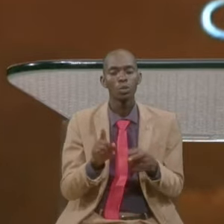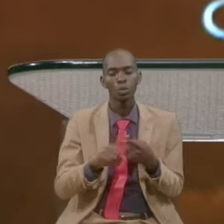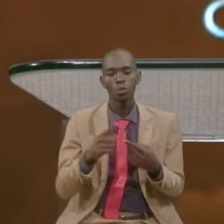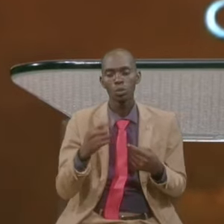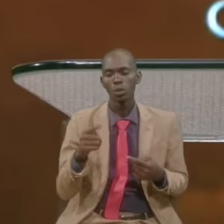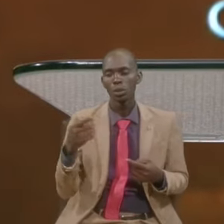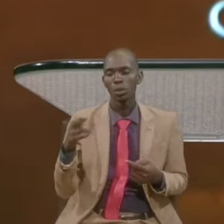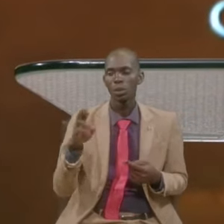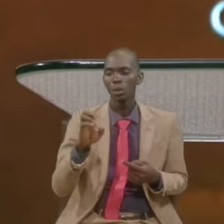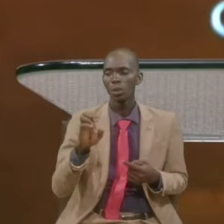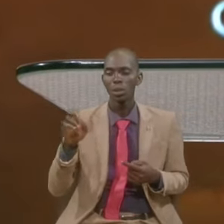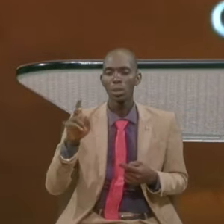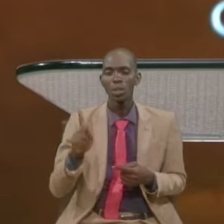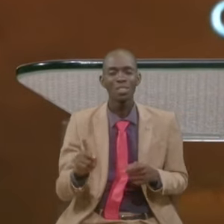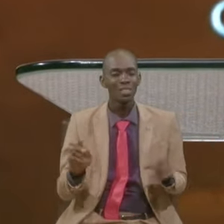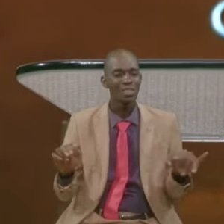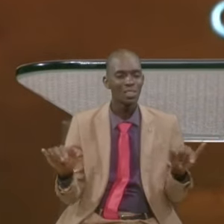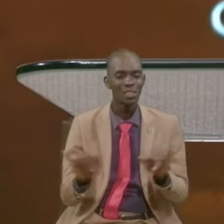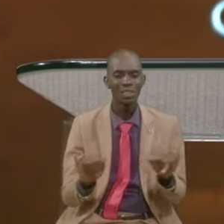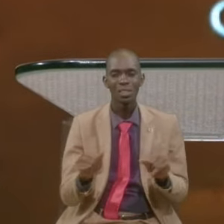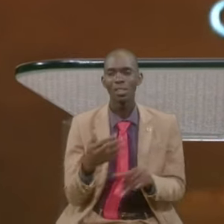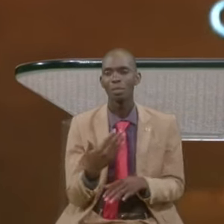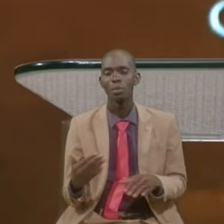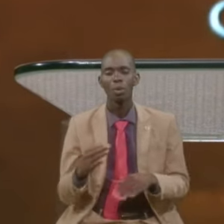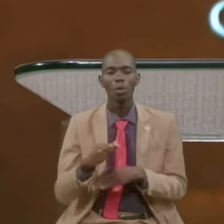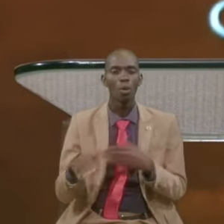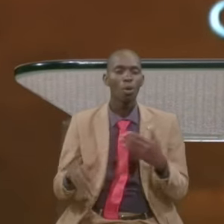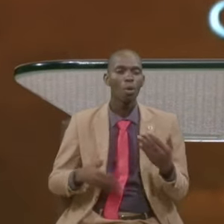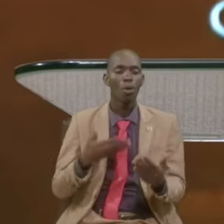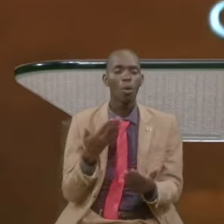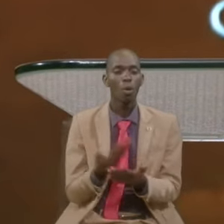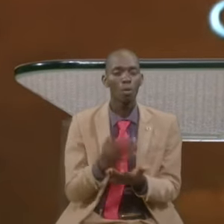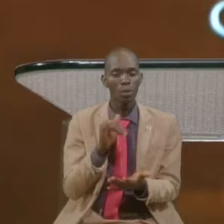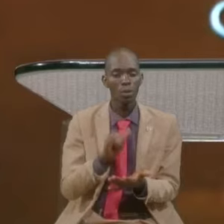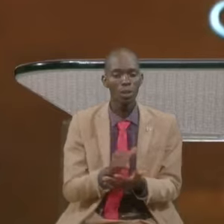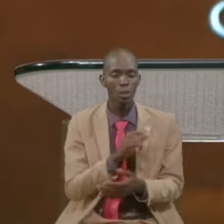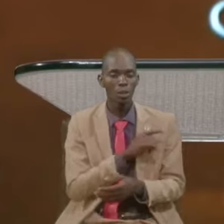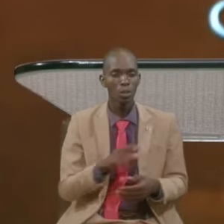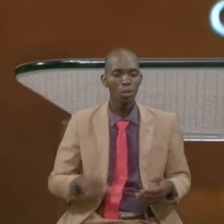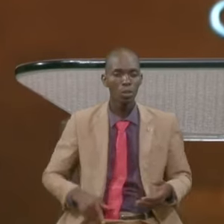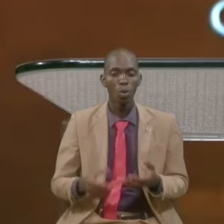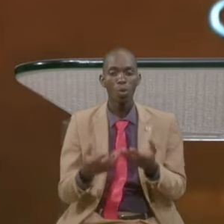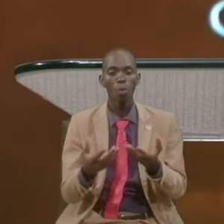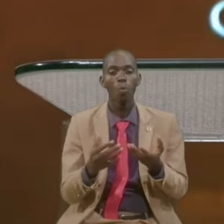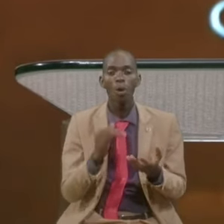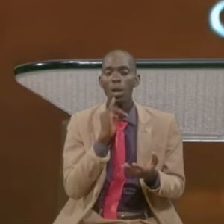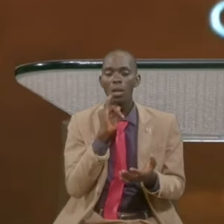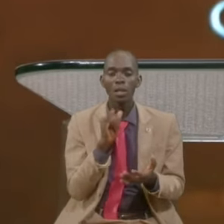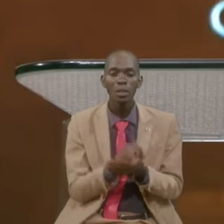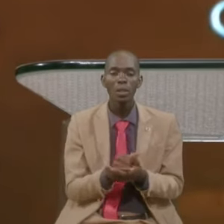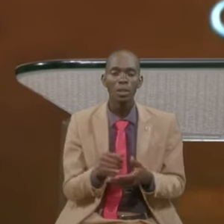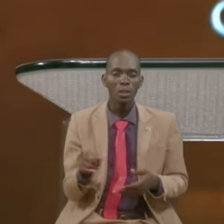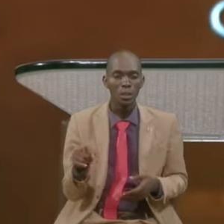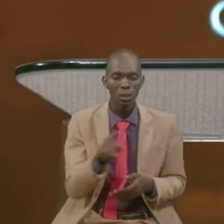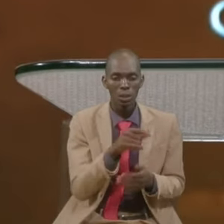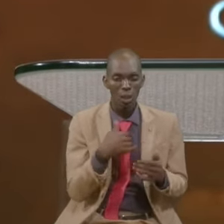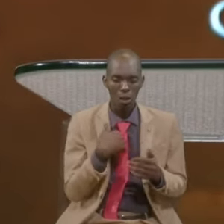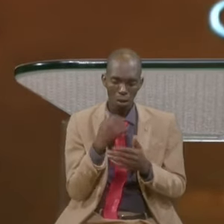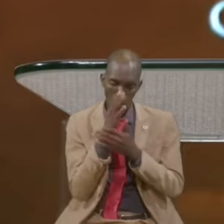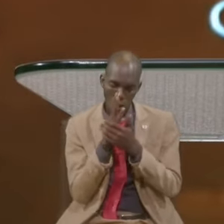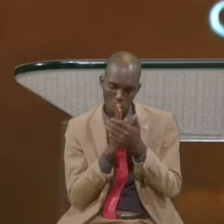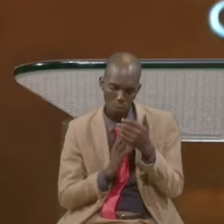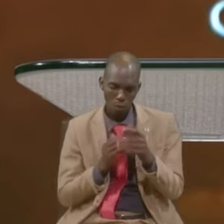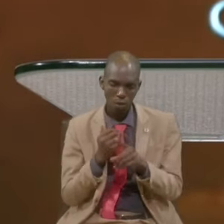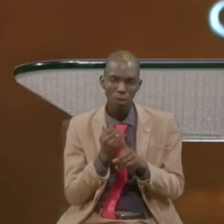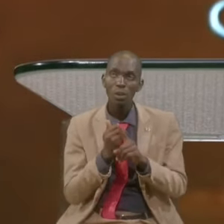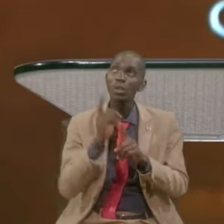or they are Greek, the same thing. All the Lord is looking for is that they have humbled themselves. He has given them